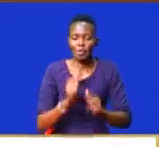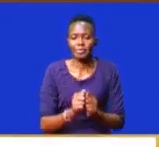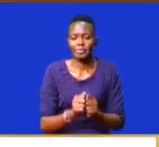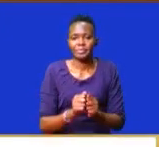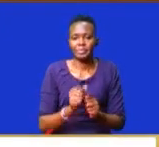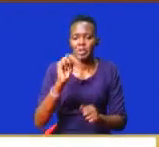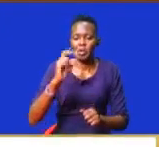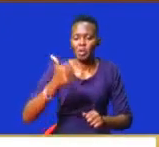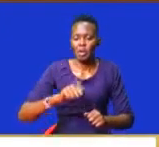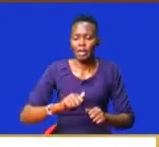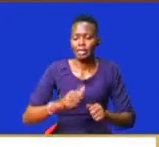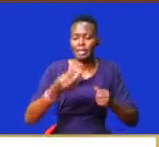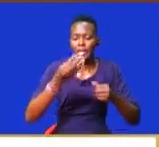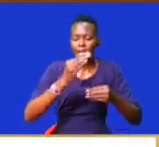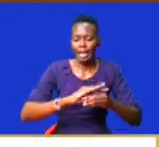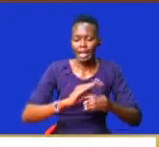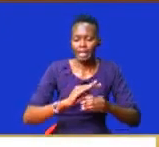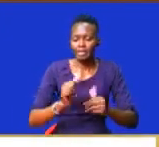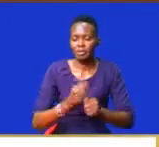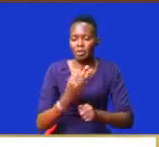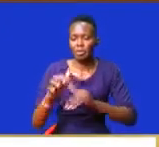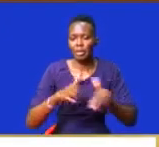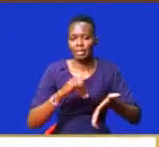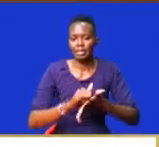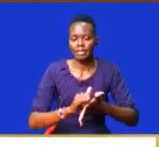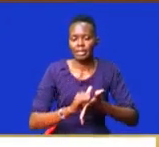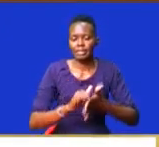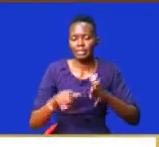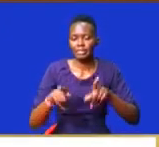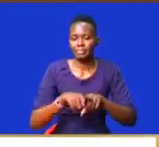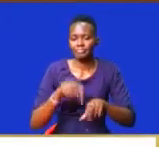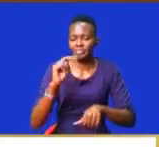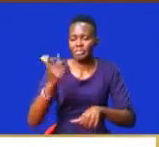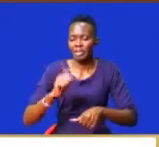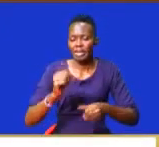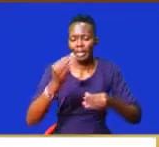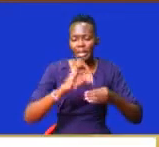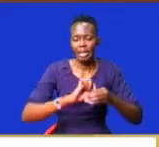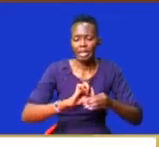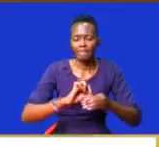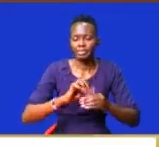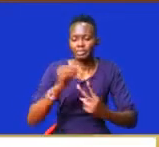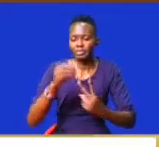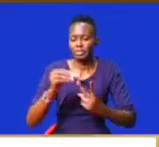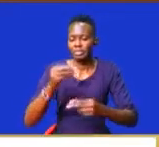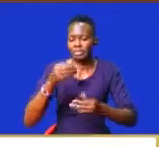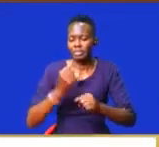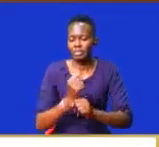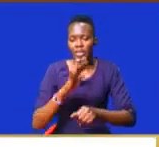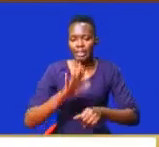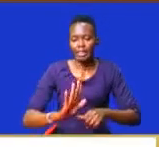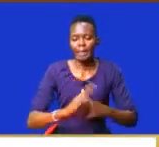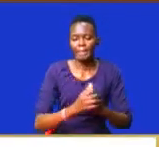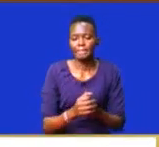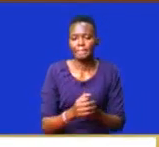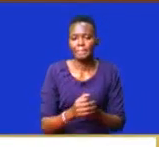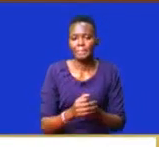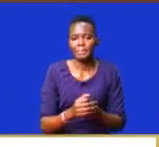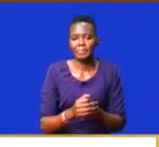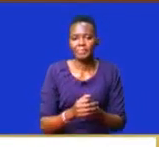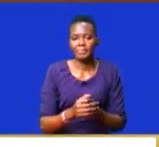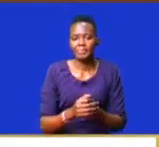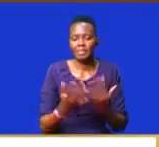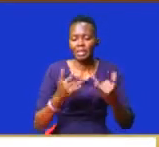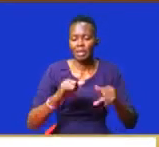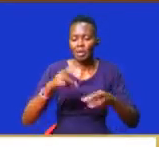Onge iye. Wachoro iyo. Nyaka chimo vi. Onge iye rumi diki buwe. Ana. Kono mani management. Kono tiki